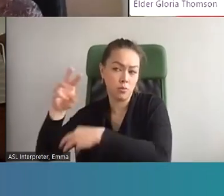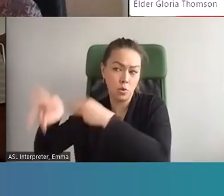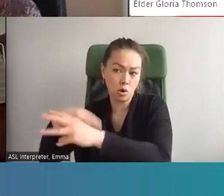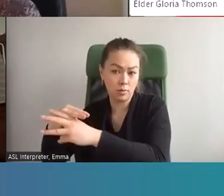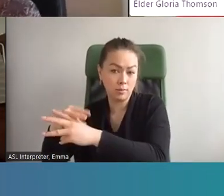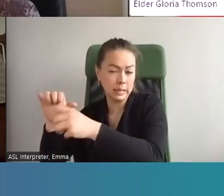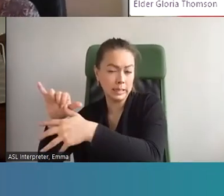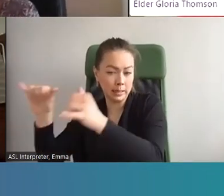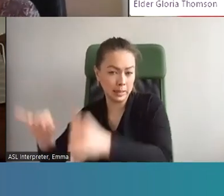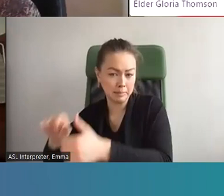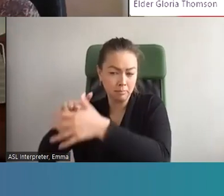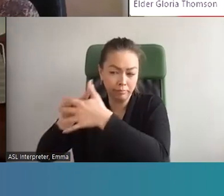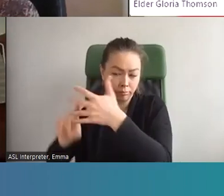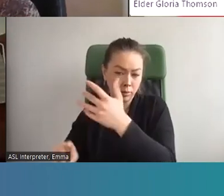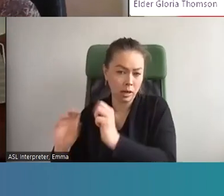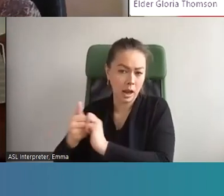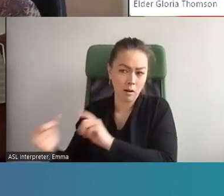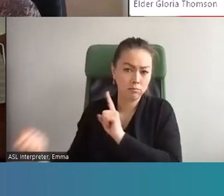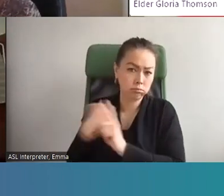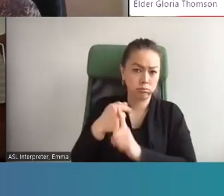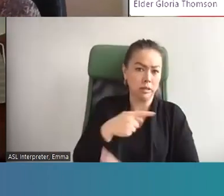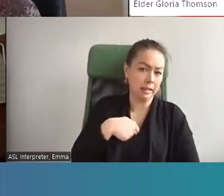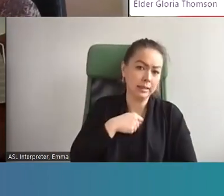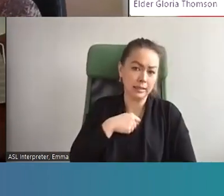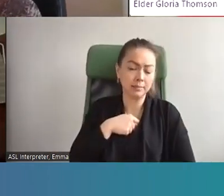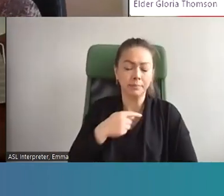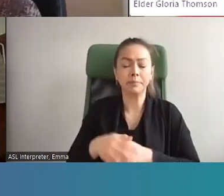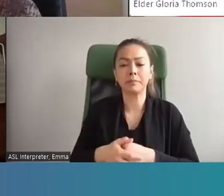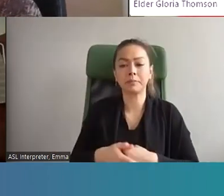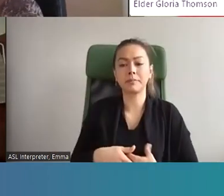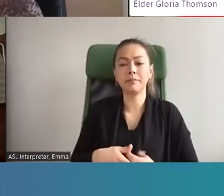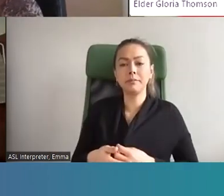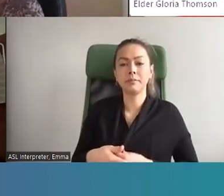people. So, yeah, so that was a long